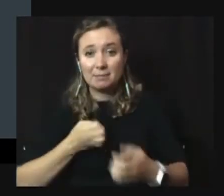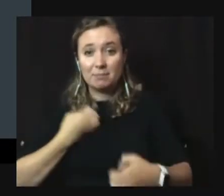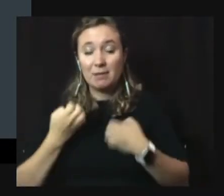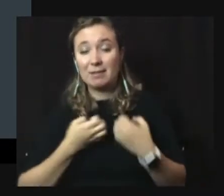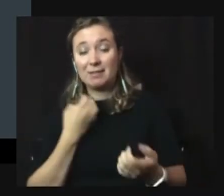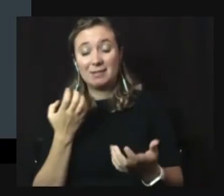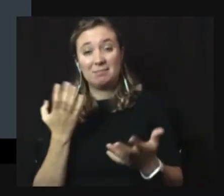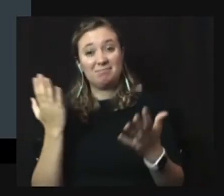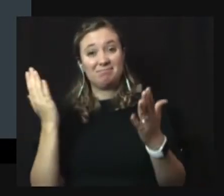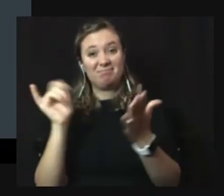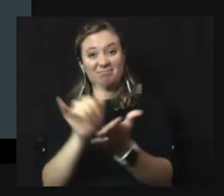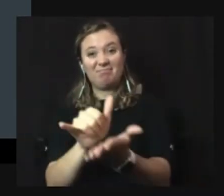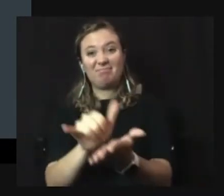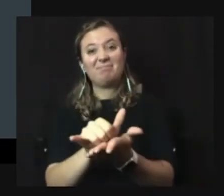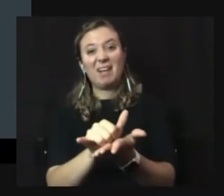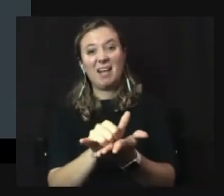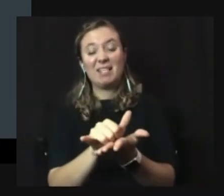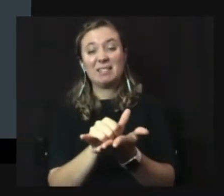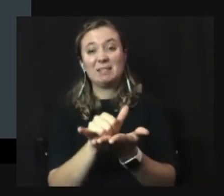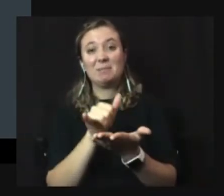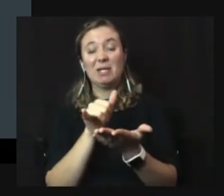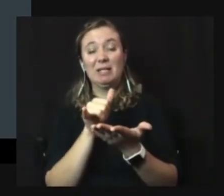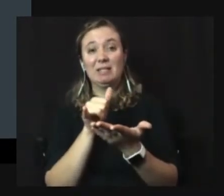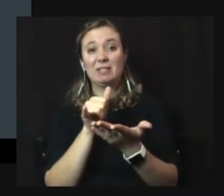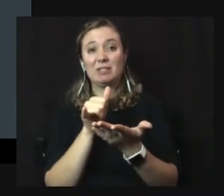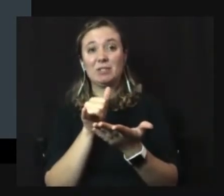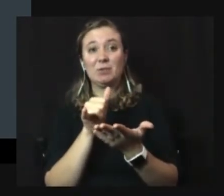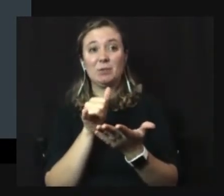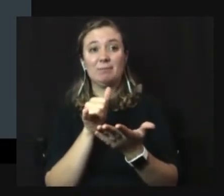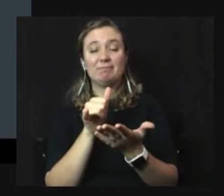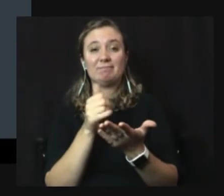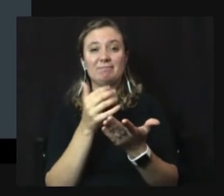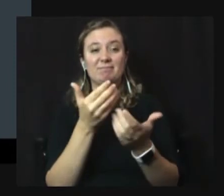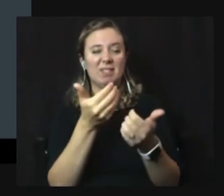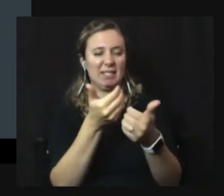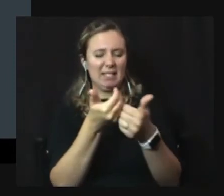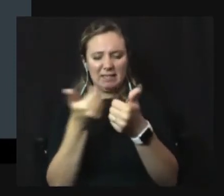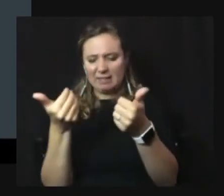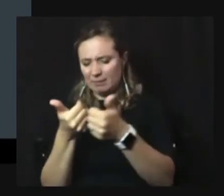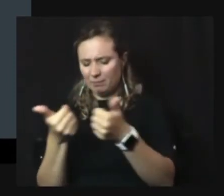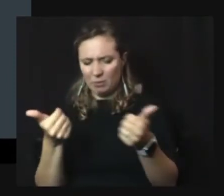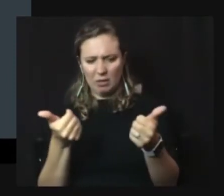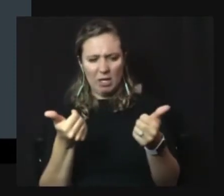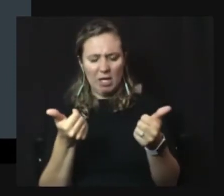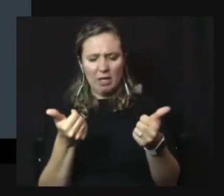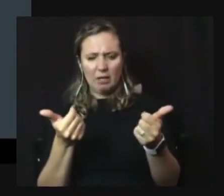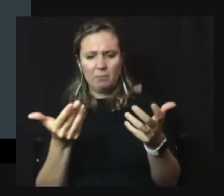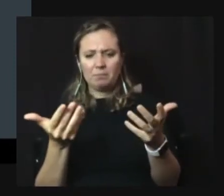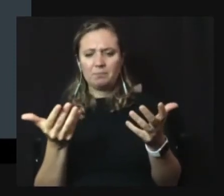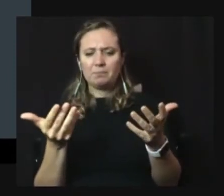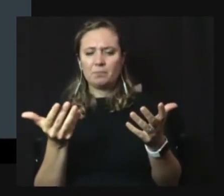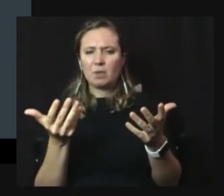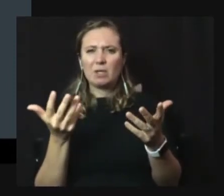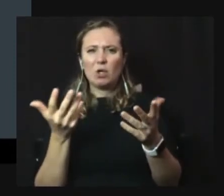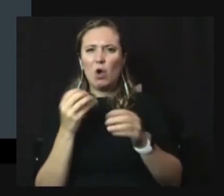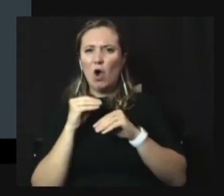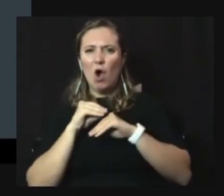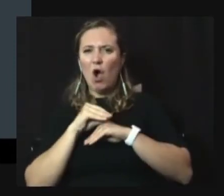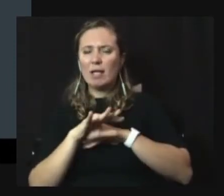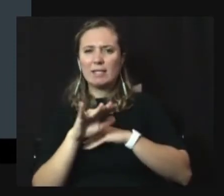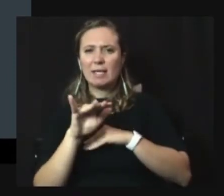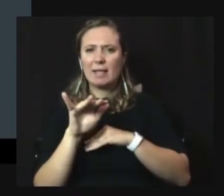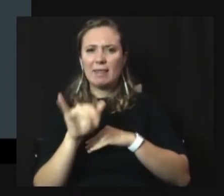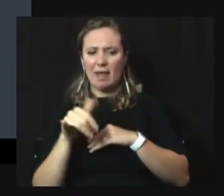impossible to discriminate what is causing the